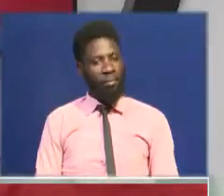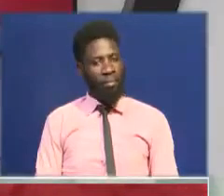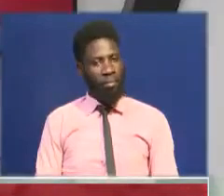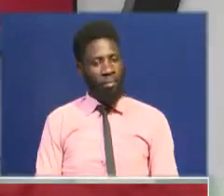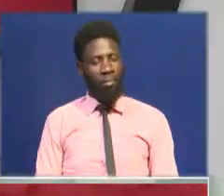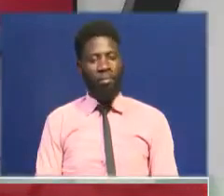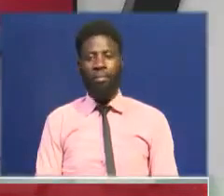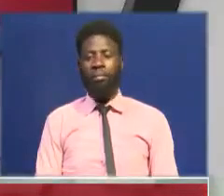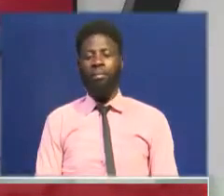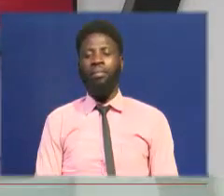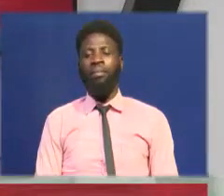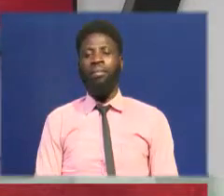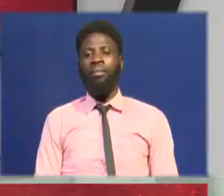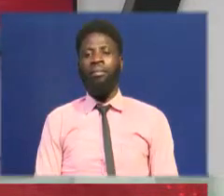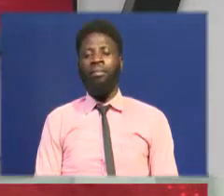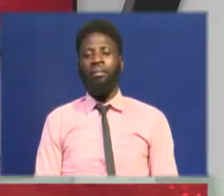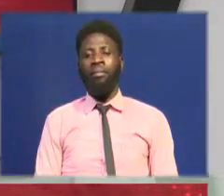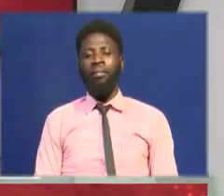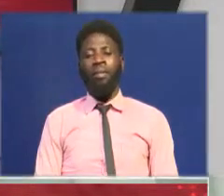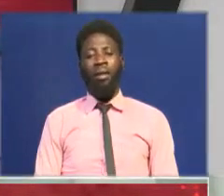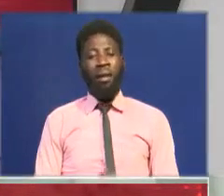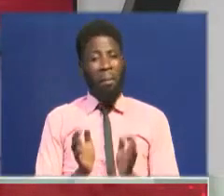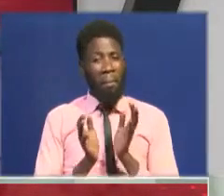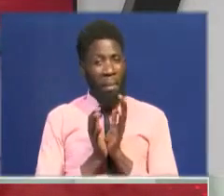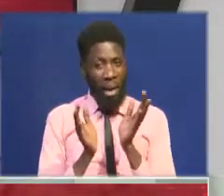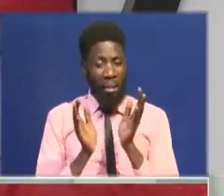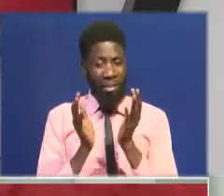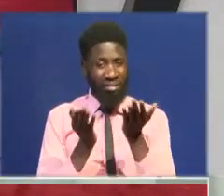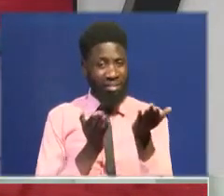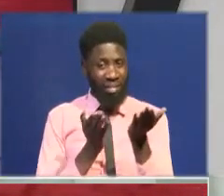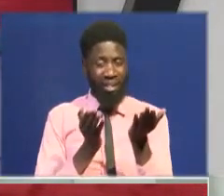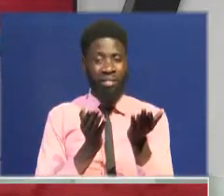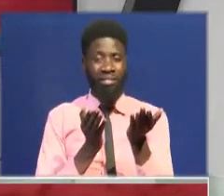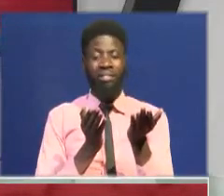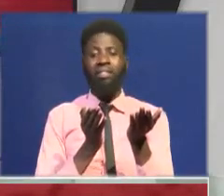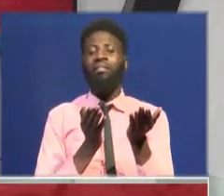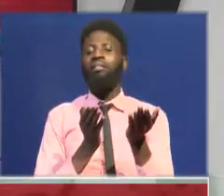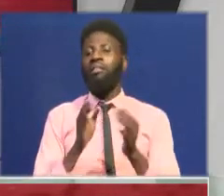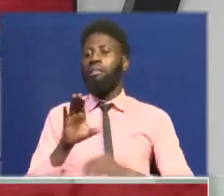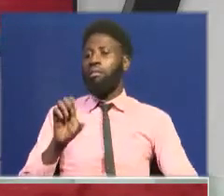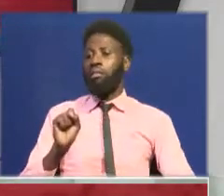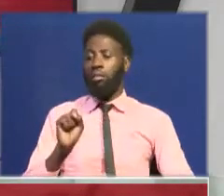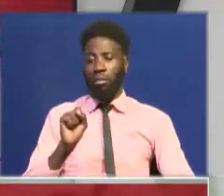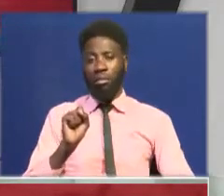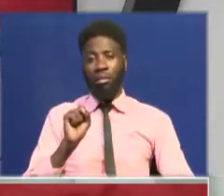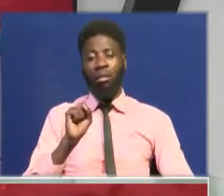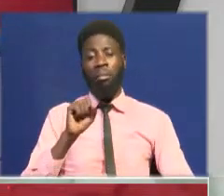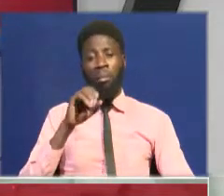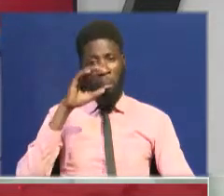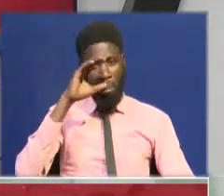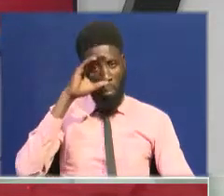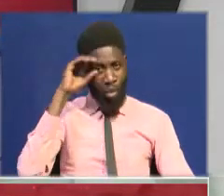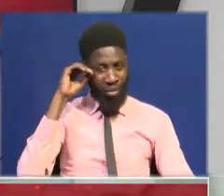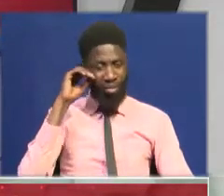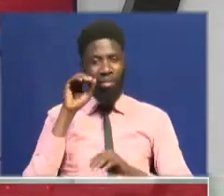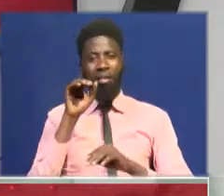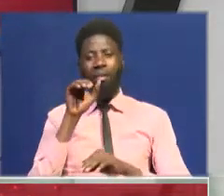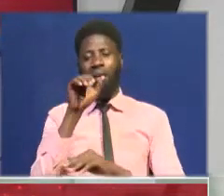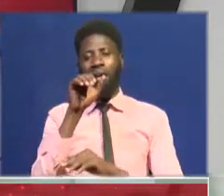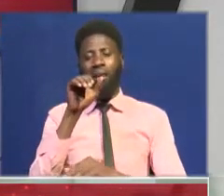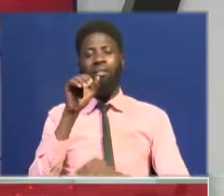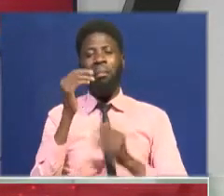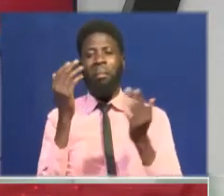Now, to matters politics, the Public Service Cabinet Secretary Moses Kuria is calling on Meru political leaders to unite and